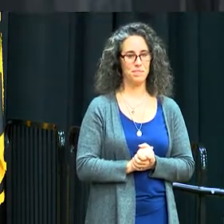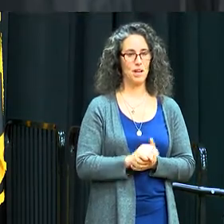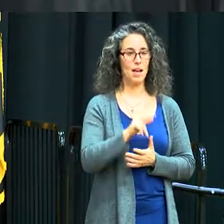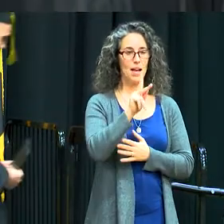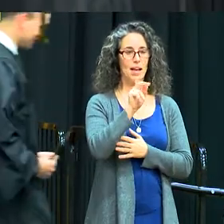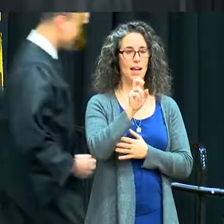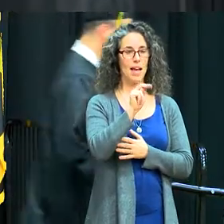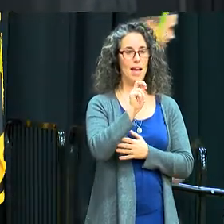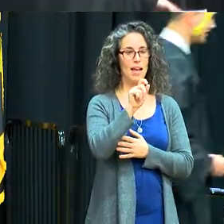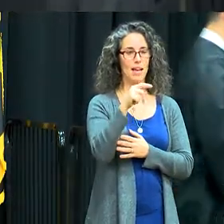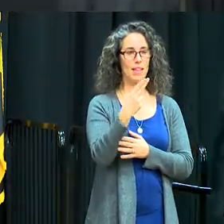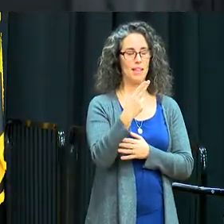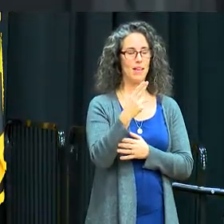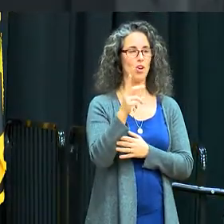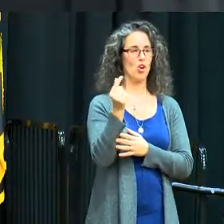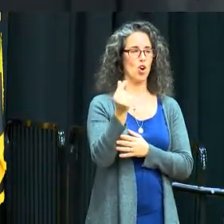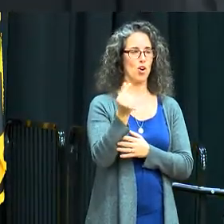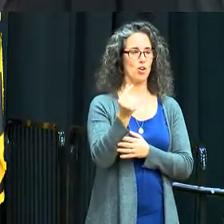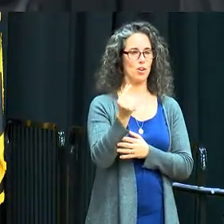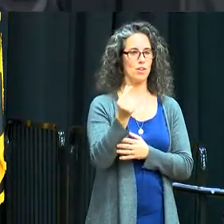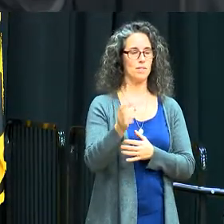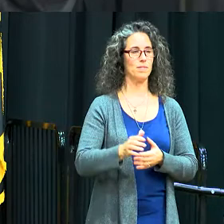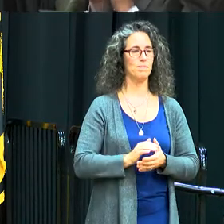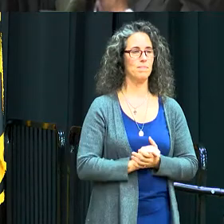Kenneth Joseph Garner.